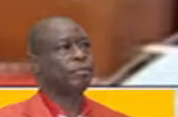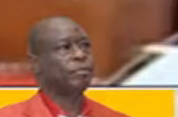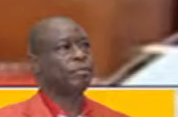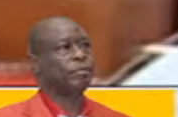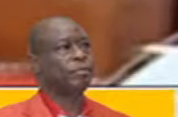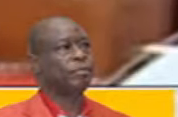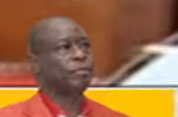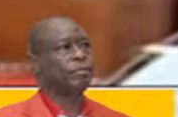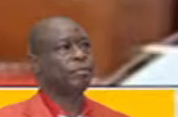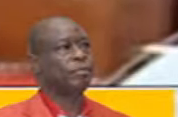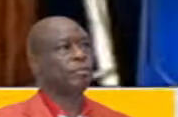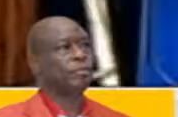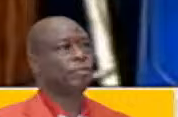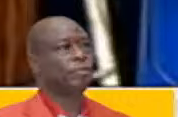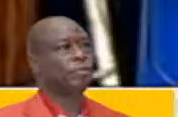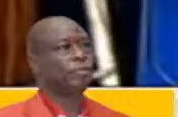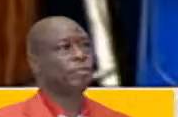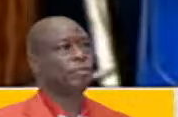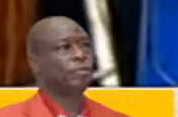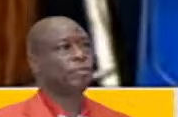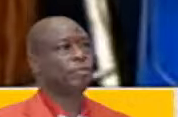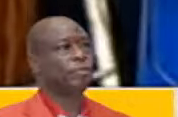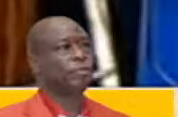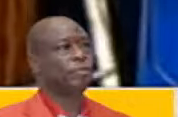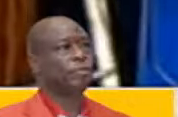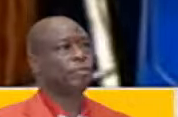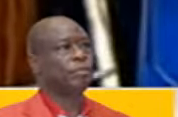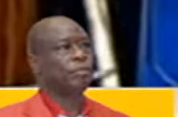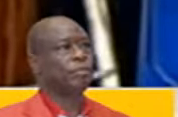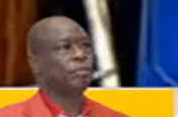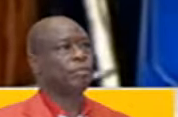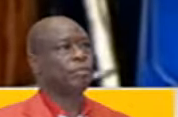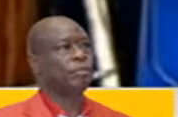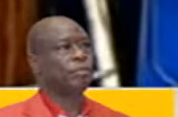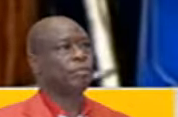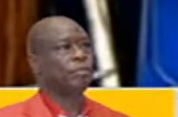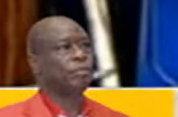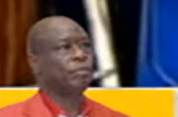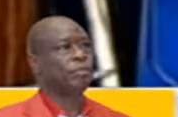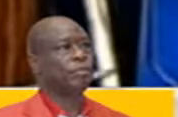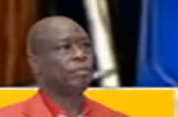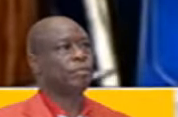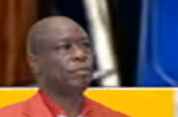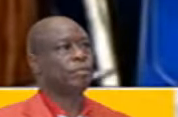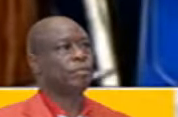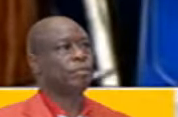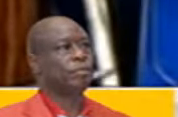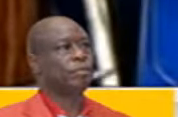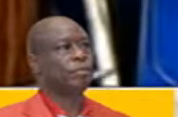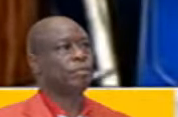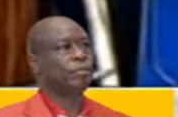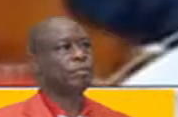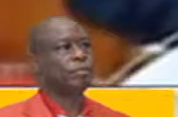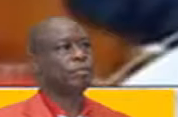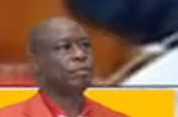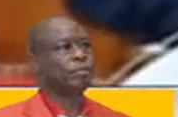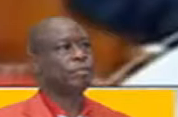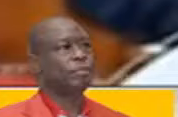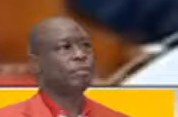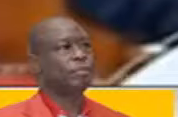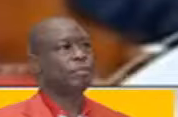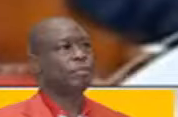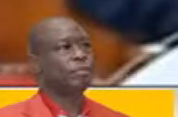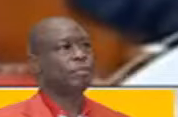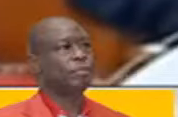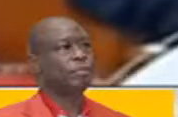who is also an executor? Who is the executor and beneficiary being referred to here? The only executor and beneficiary of the late